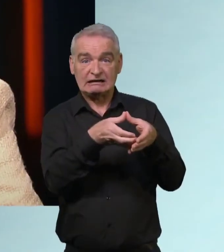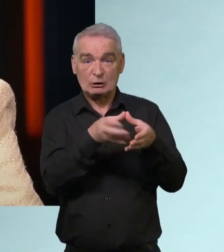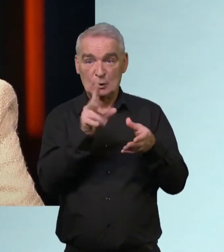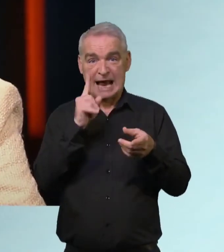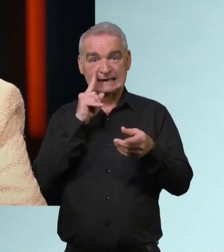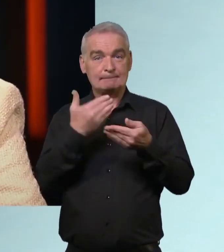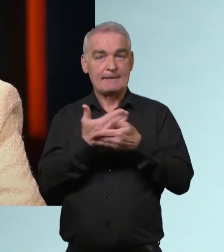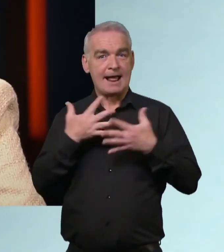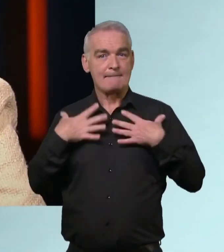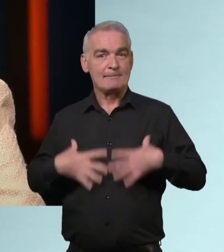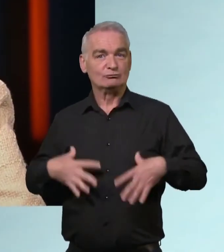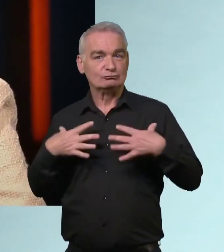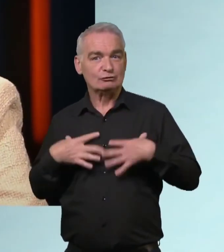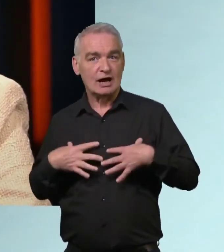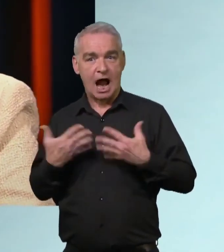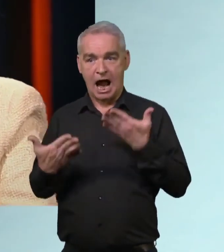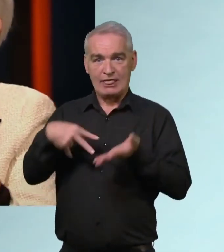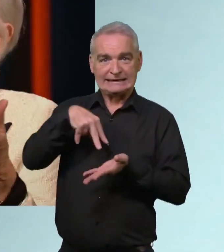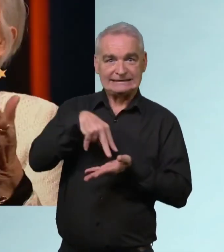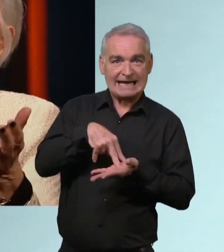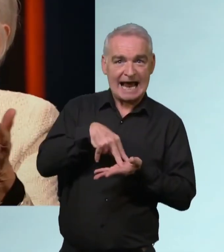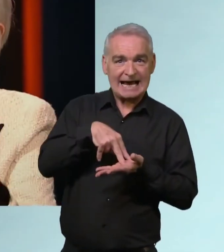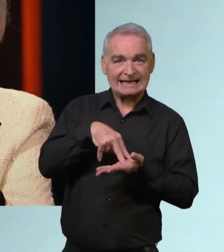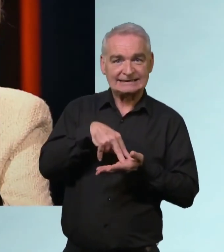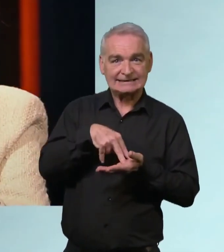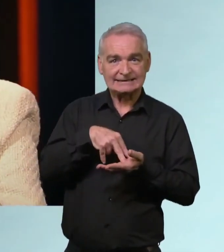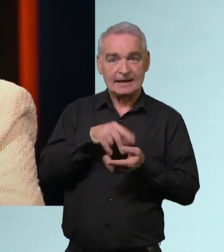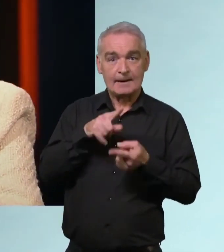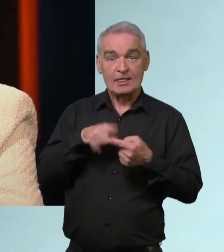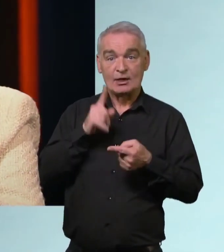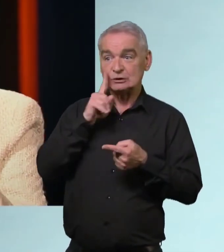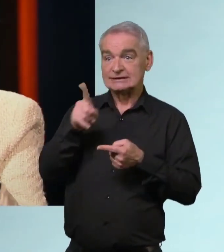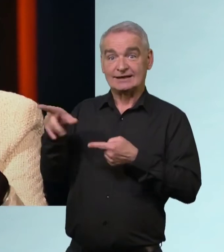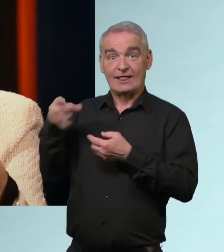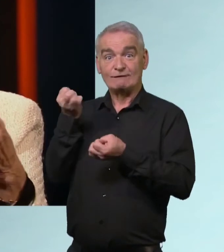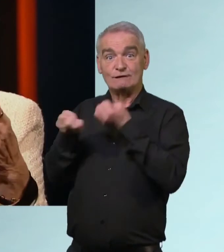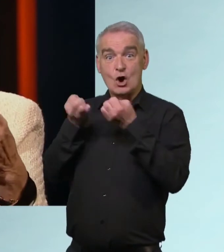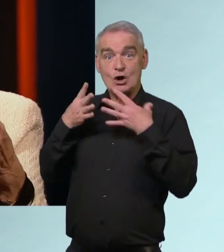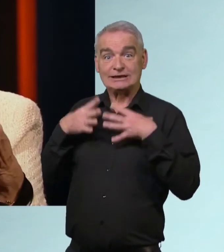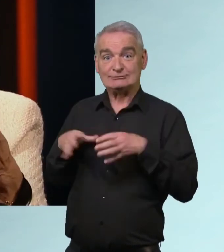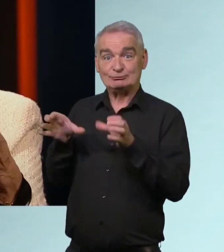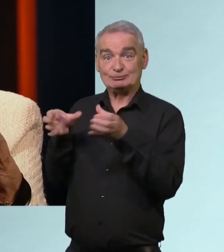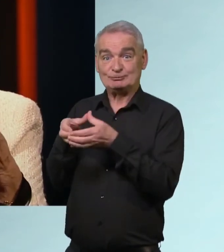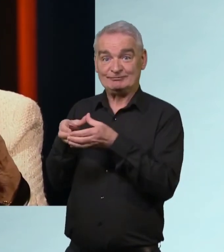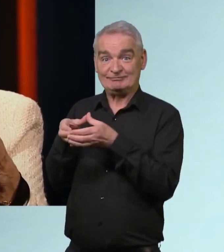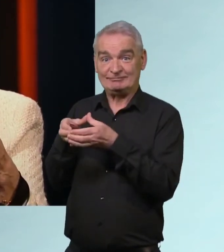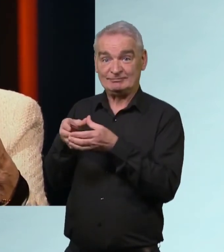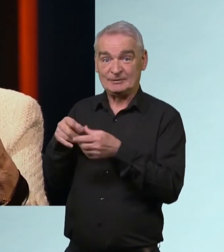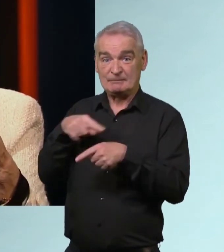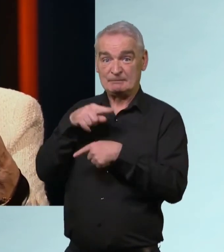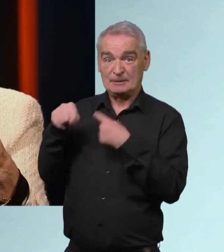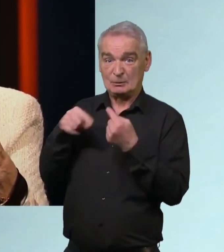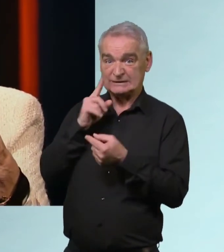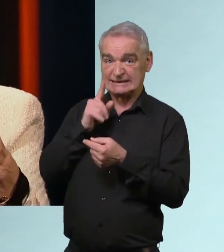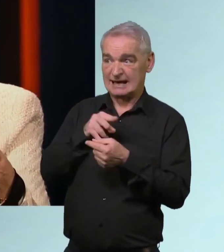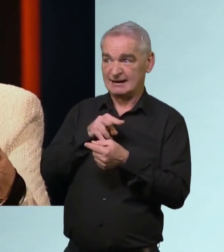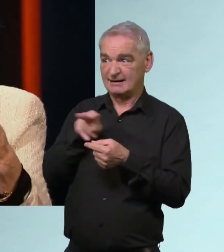their dress, the way they're standing, you know. And then you go into the forensic pathologists